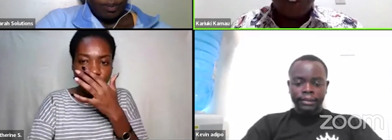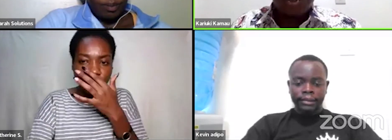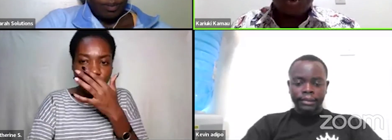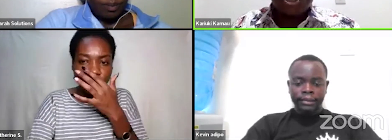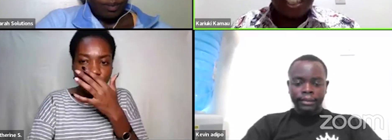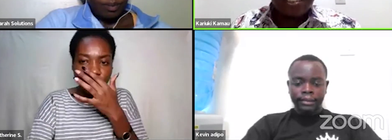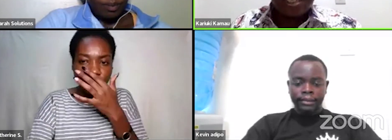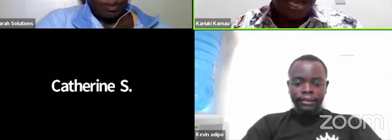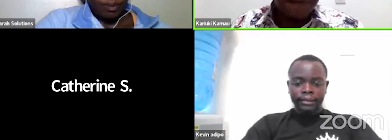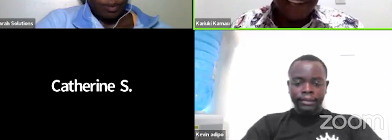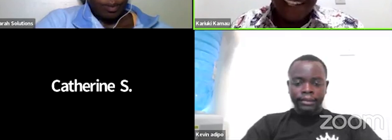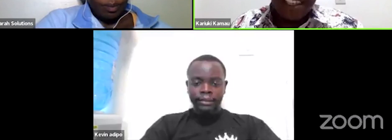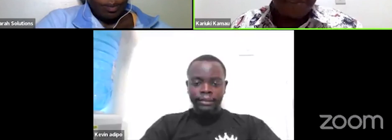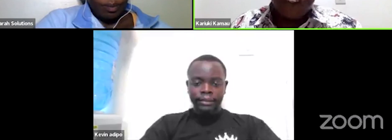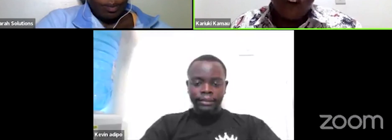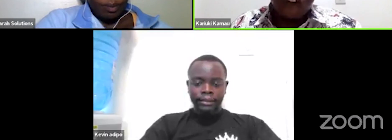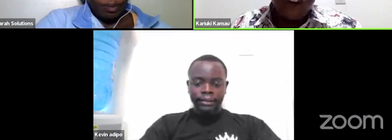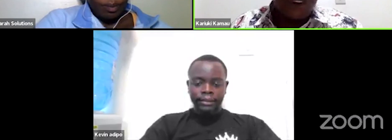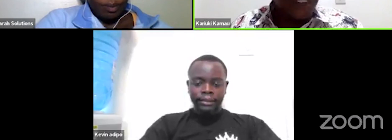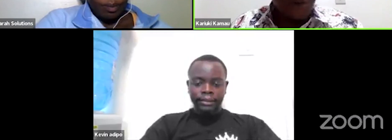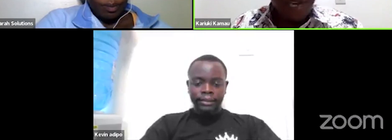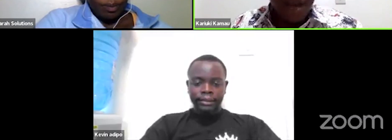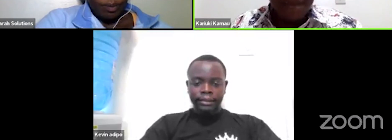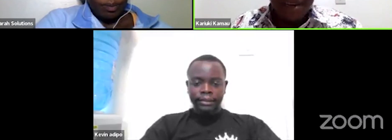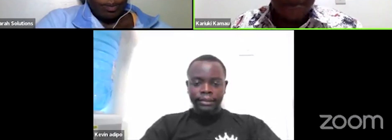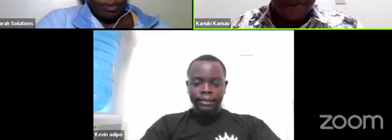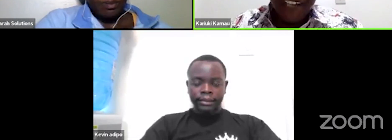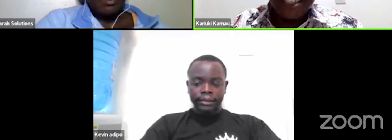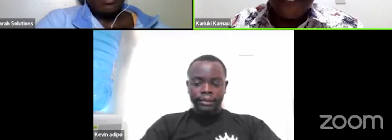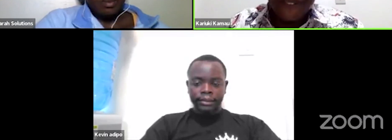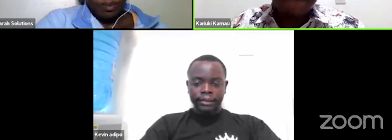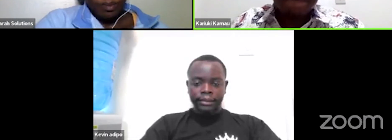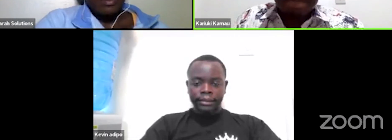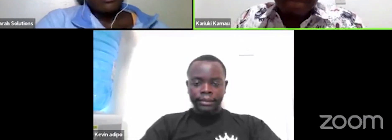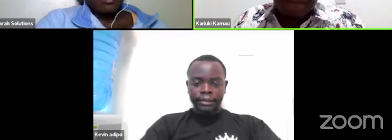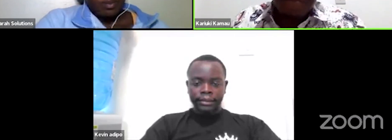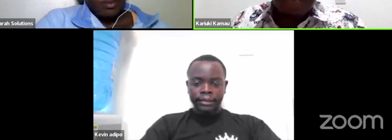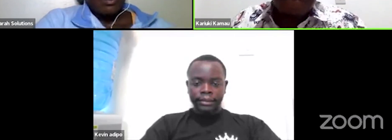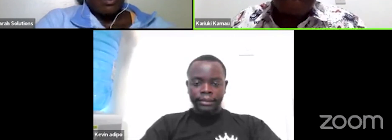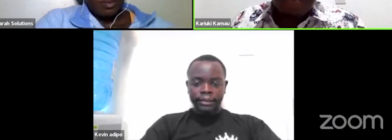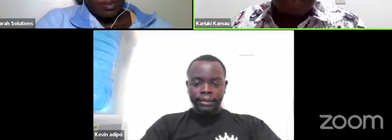if they don't continuously upgrade themselves, they will become non-productive.